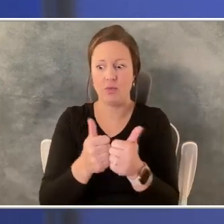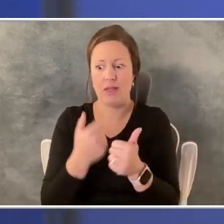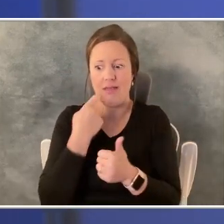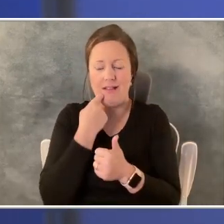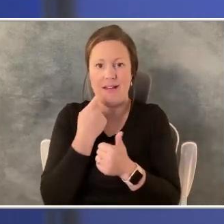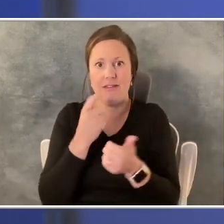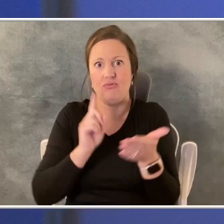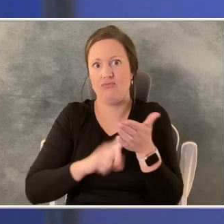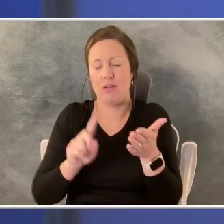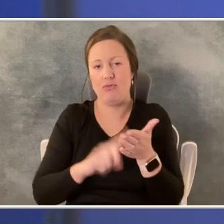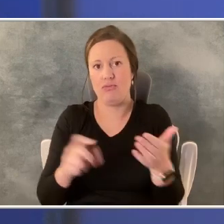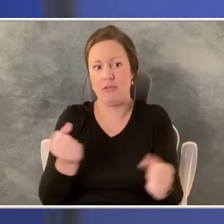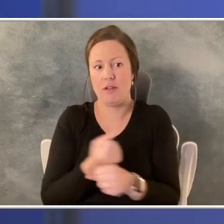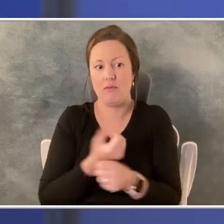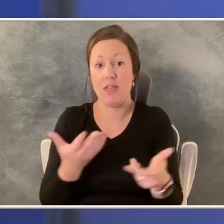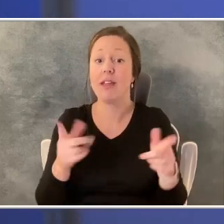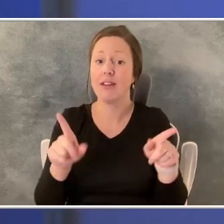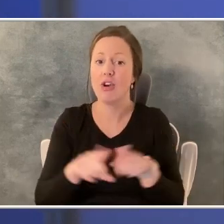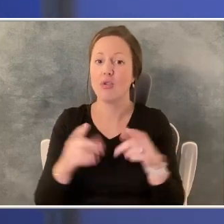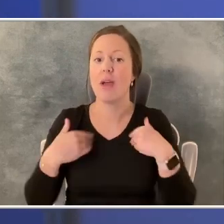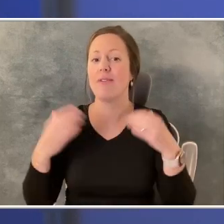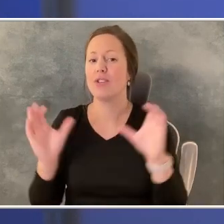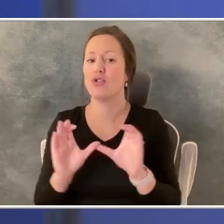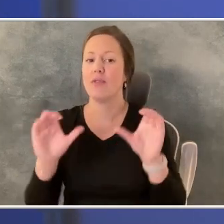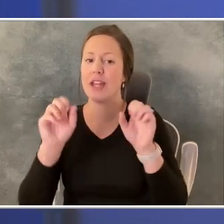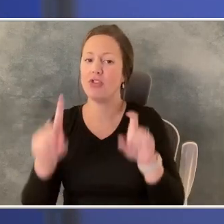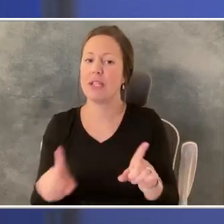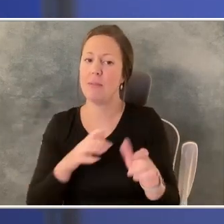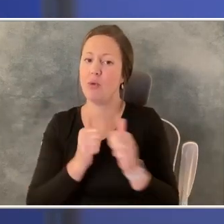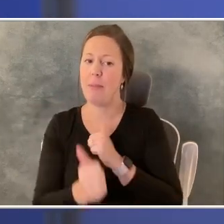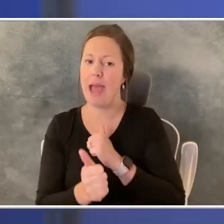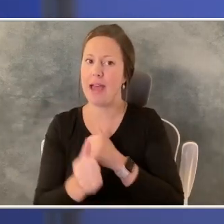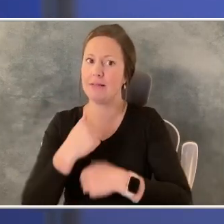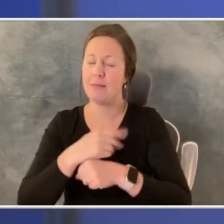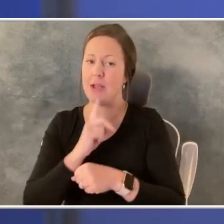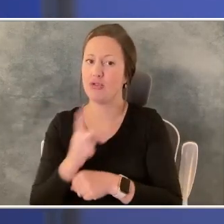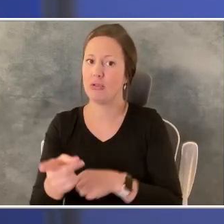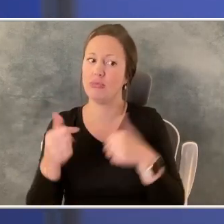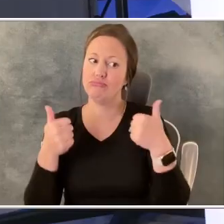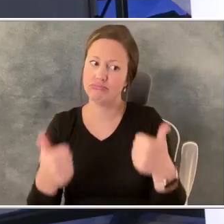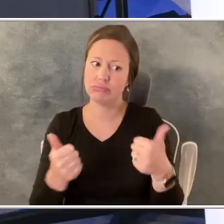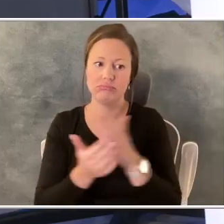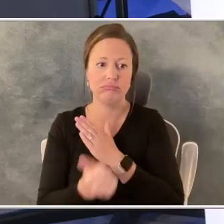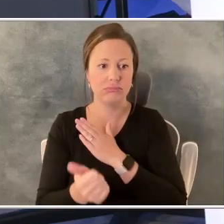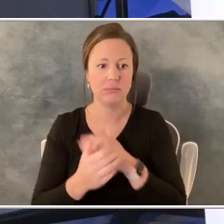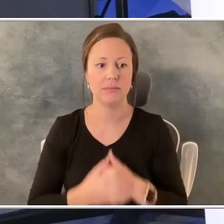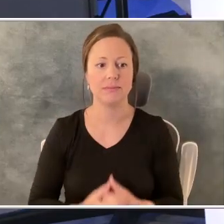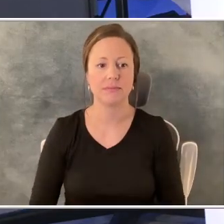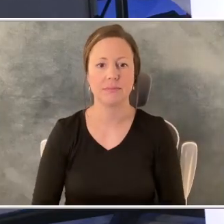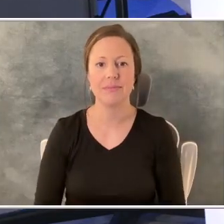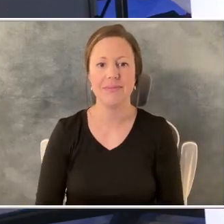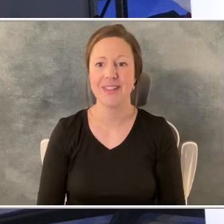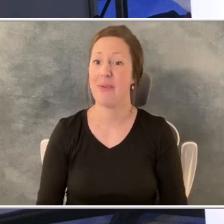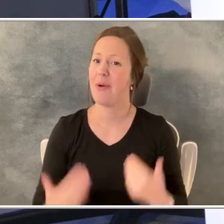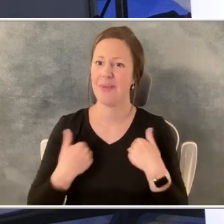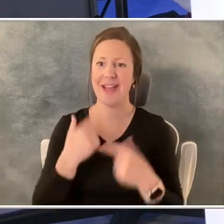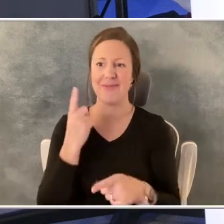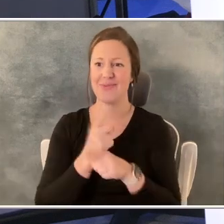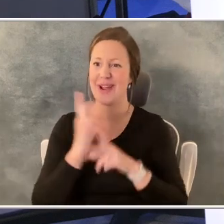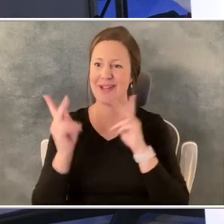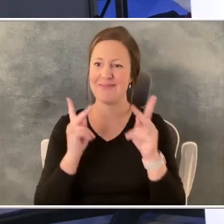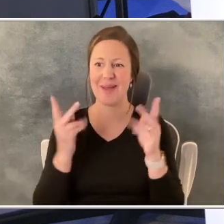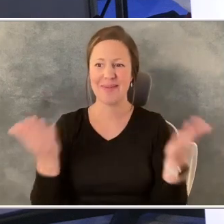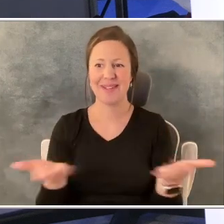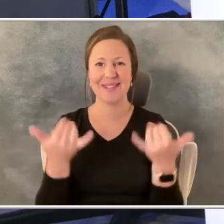a certification exam to pass to make sure that you're competent. Well, then we've got the right panel lined up today, so we're glad to